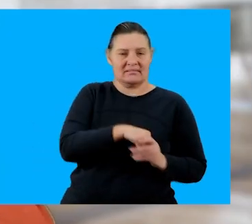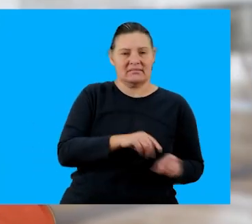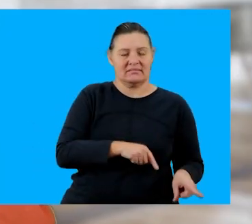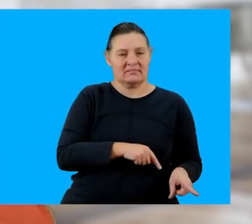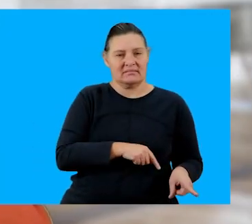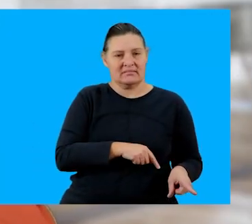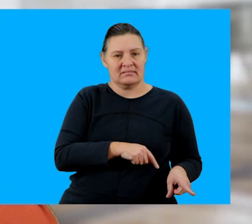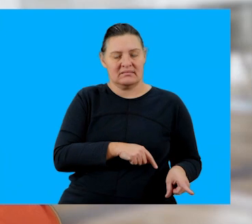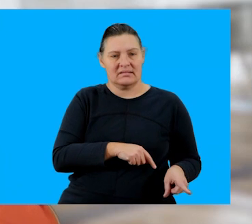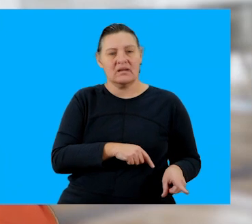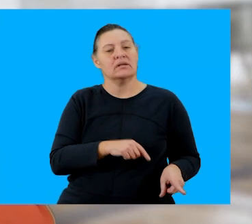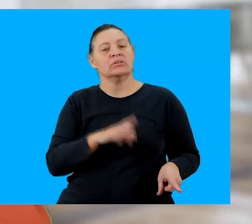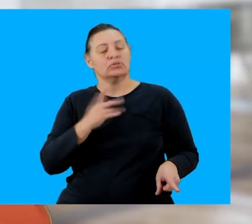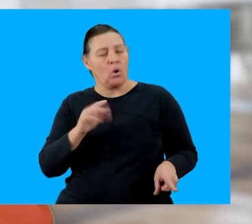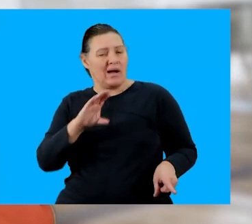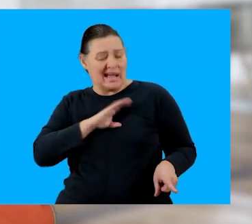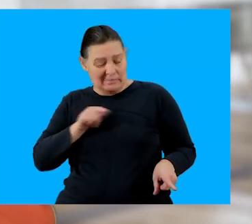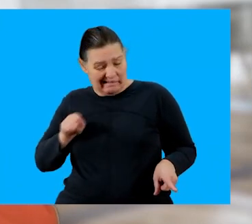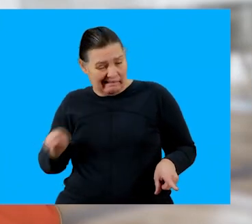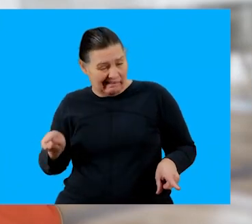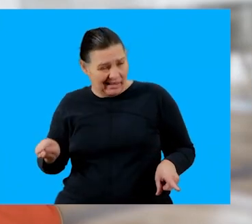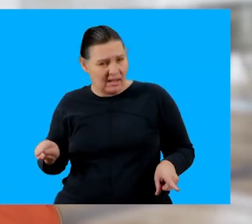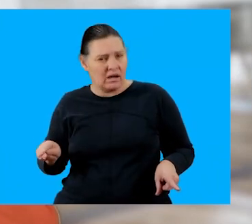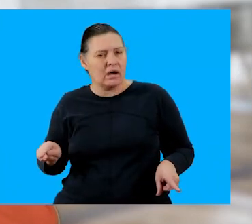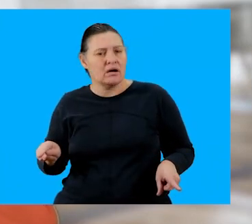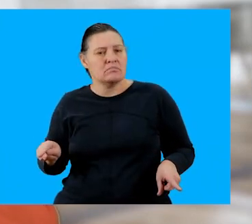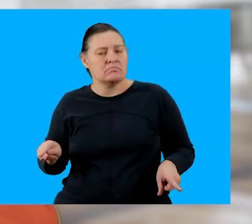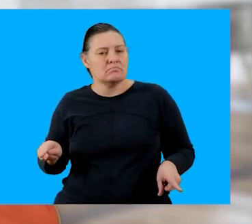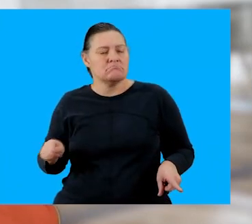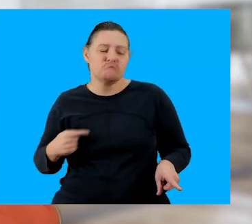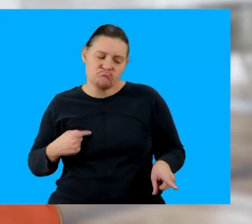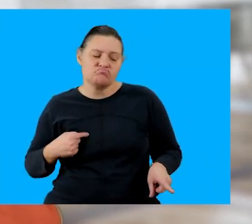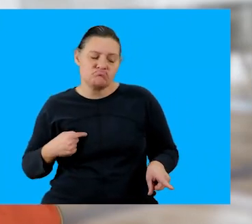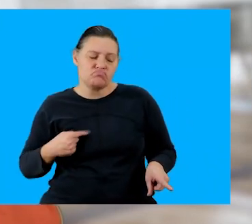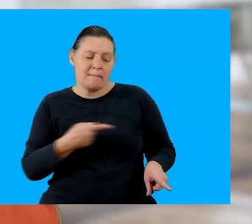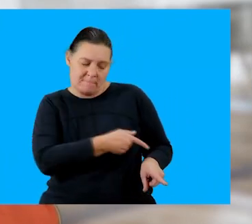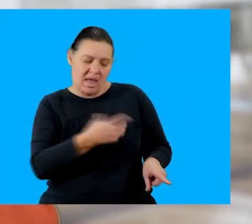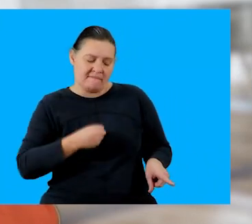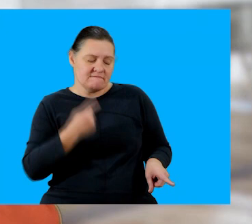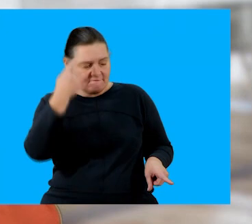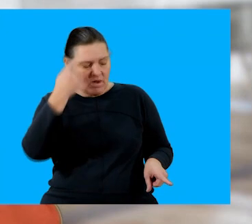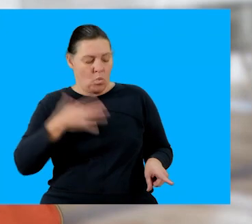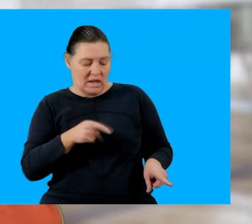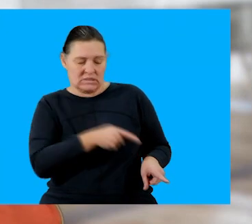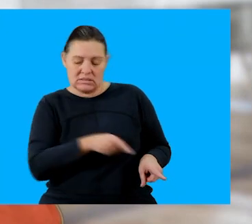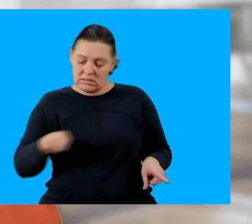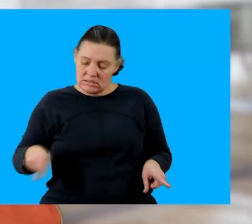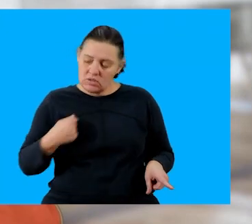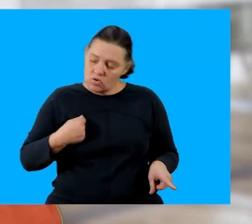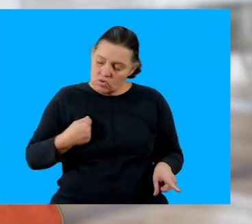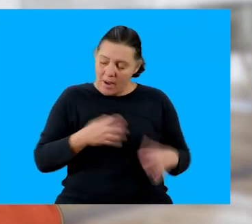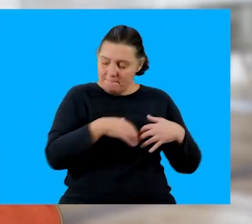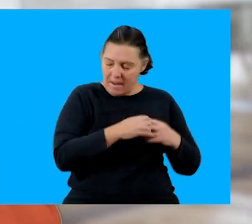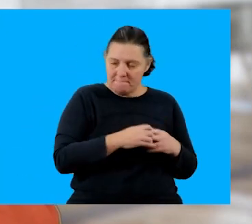has developed, he needs to make sure that customers are borne in mind that customers are